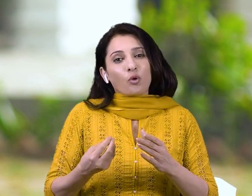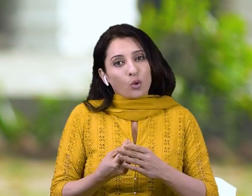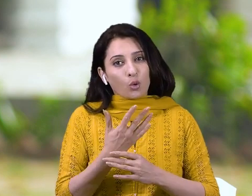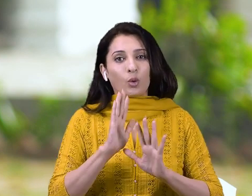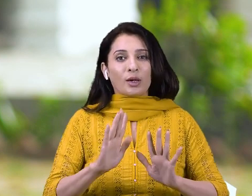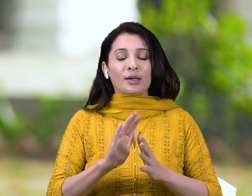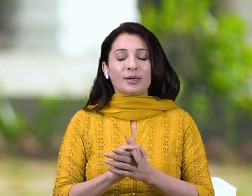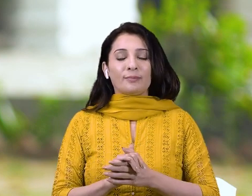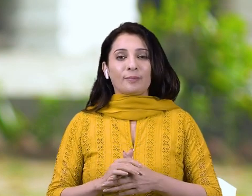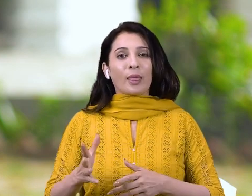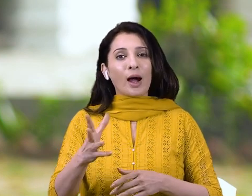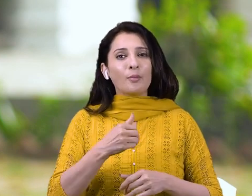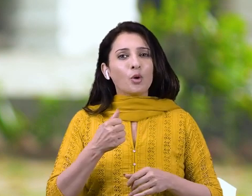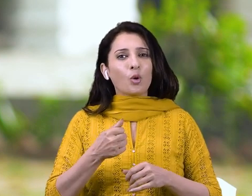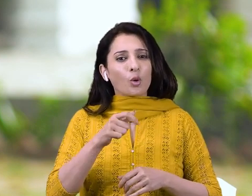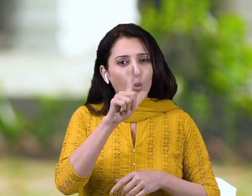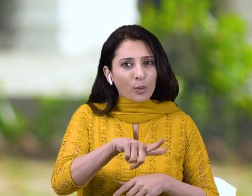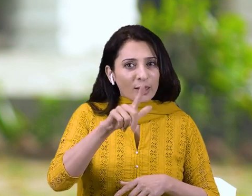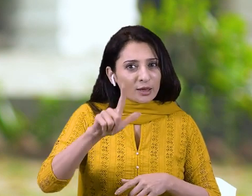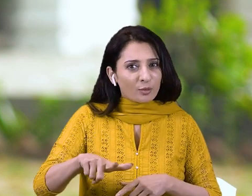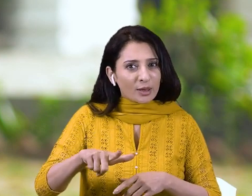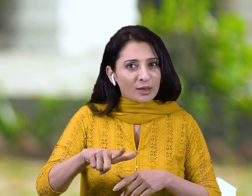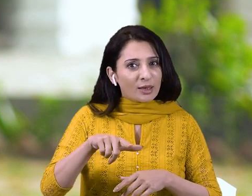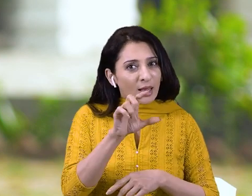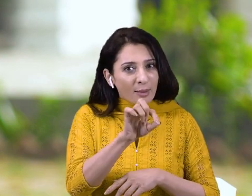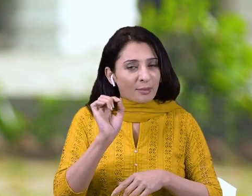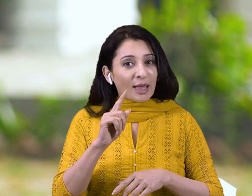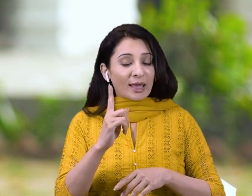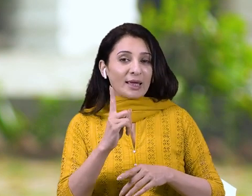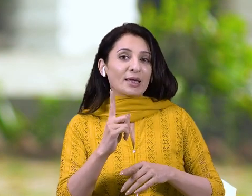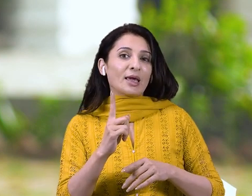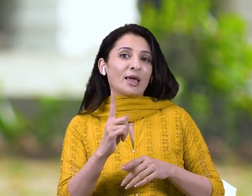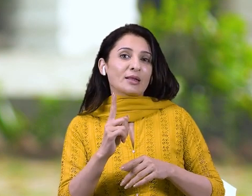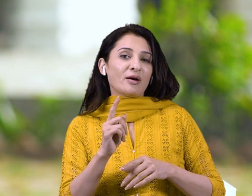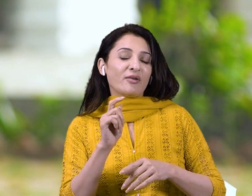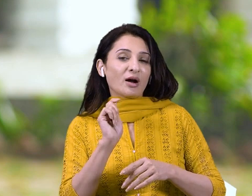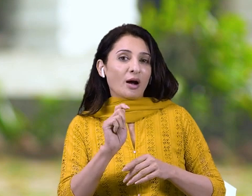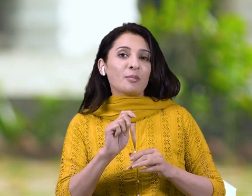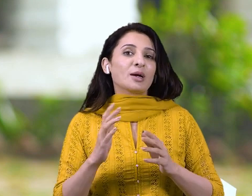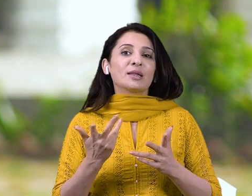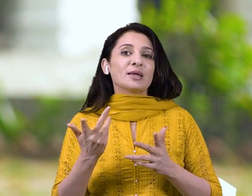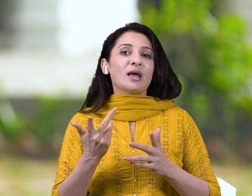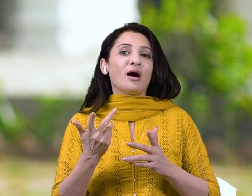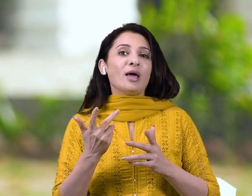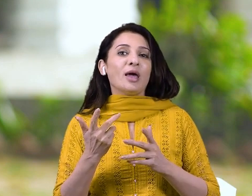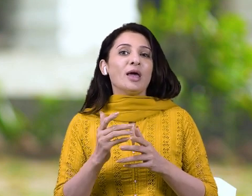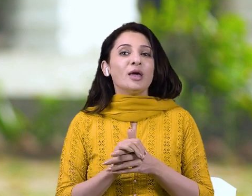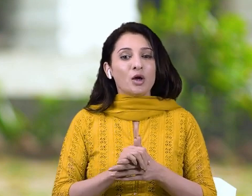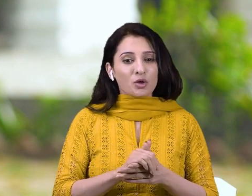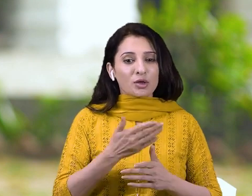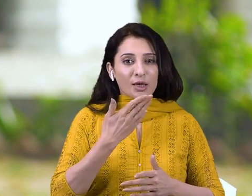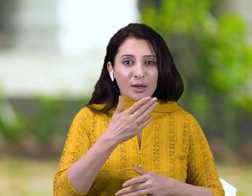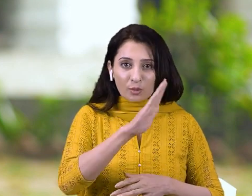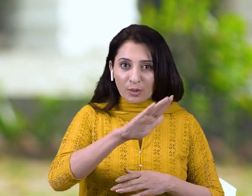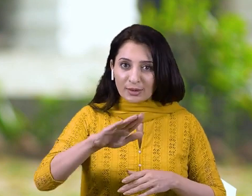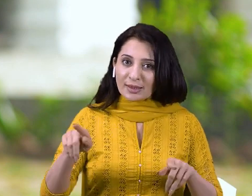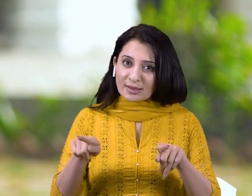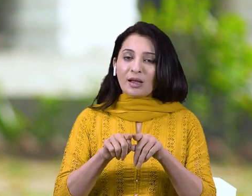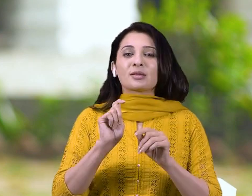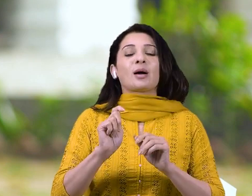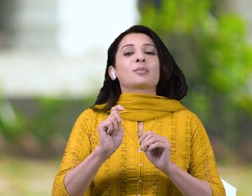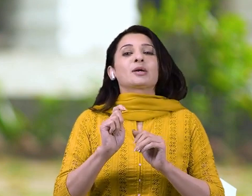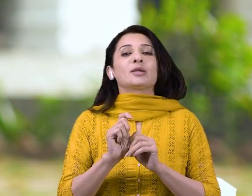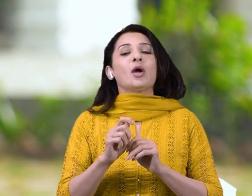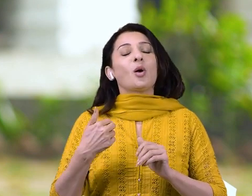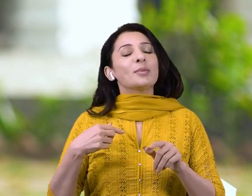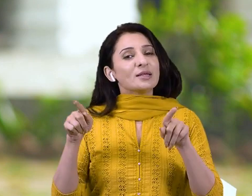about. What we do is we hold weekly or bi-weekly sessions in which we engage directly with the student body. So the prefects, such